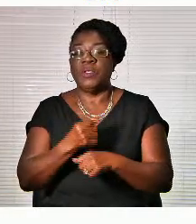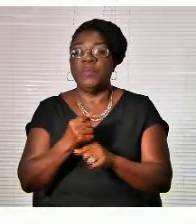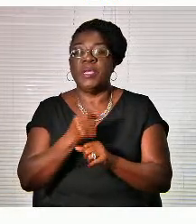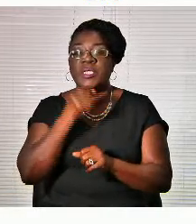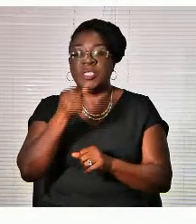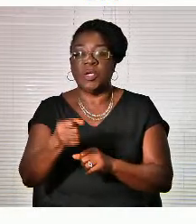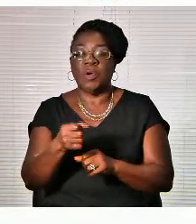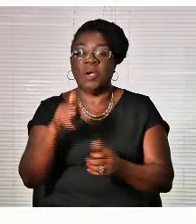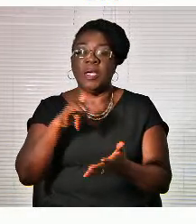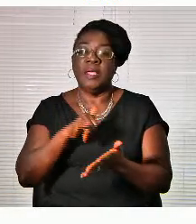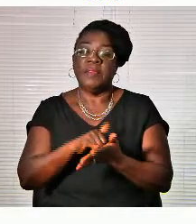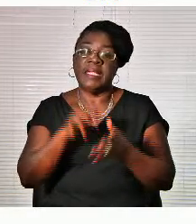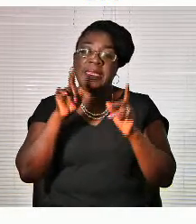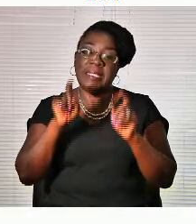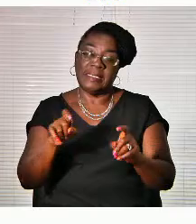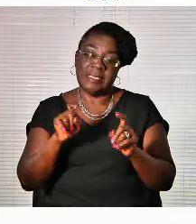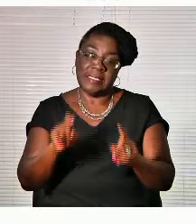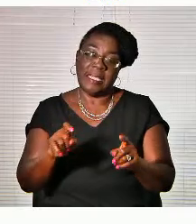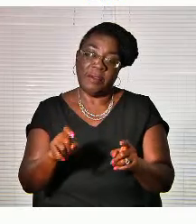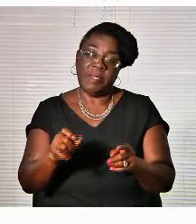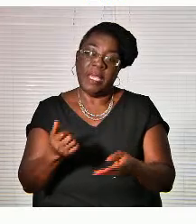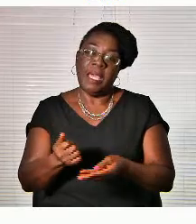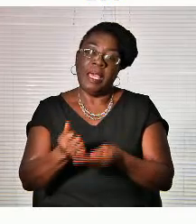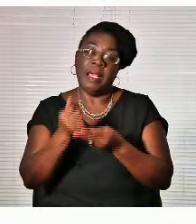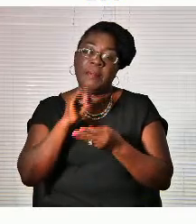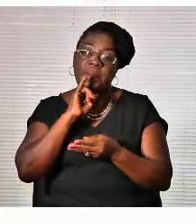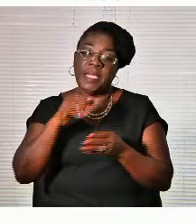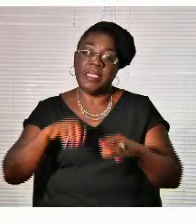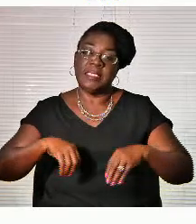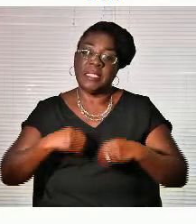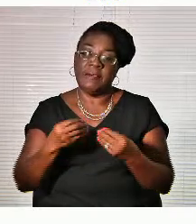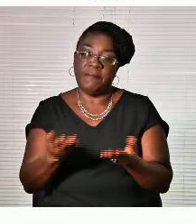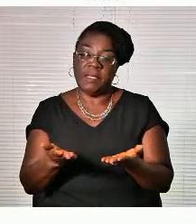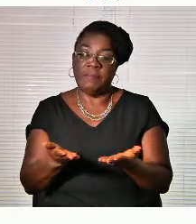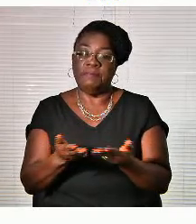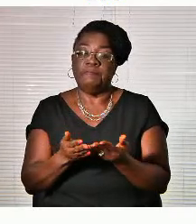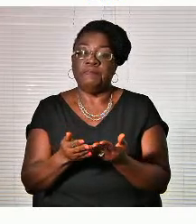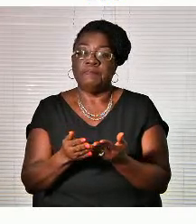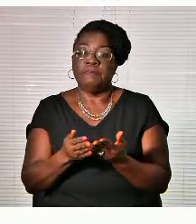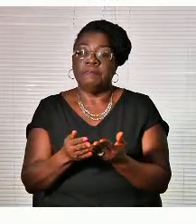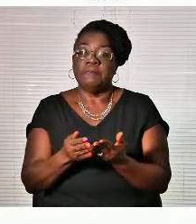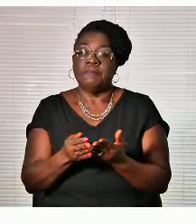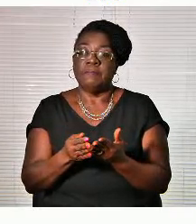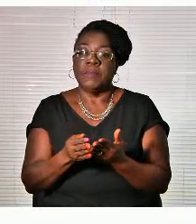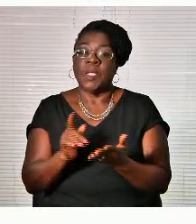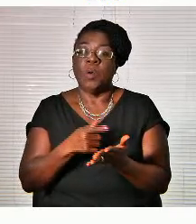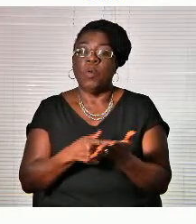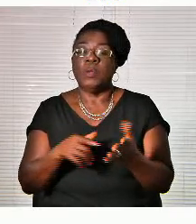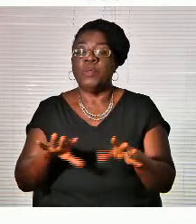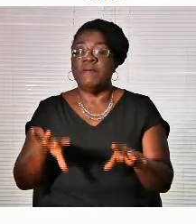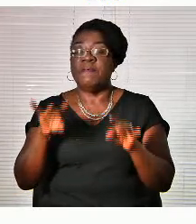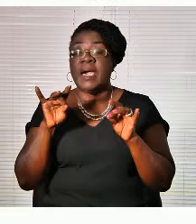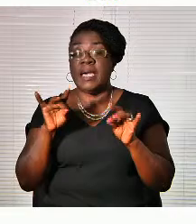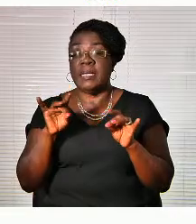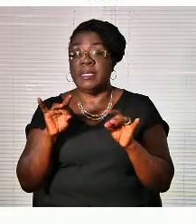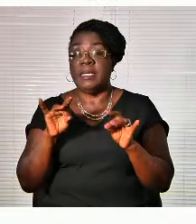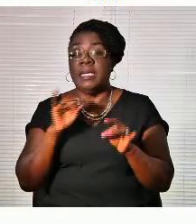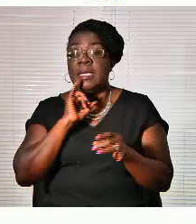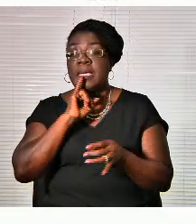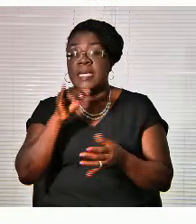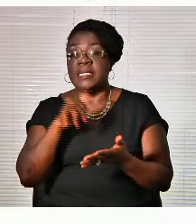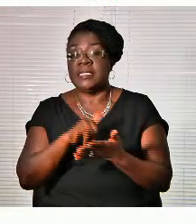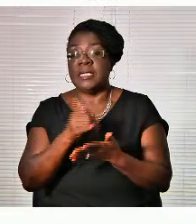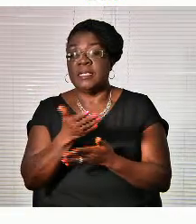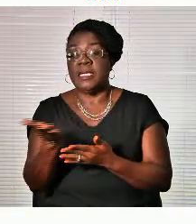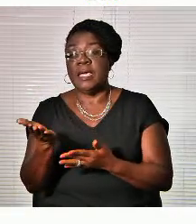that the necessary interventions are put in place. What we find, though, is that there